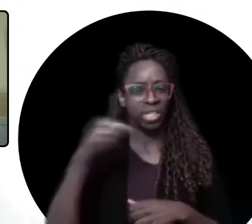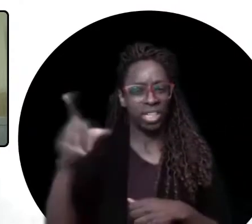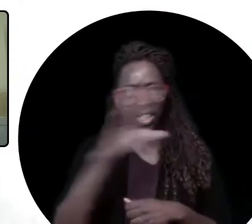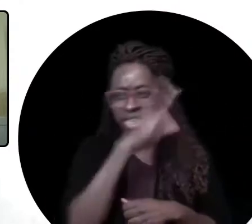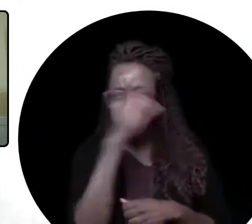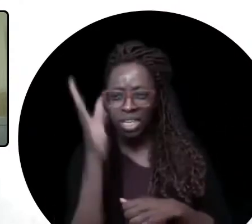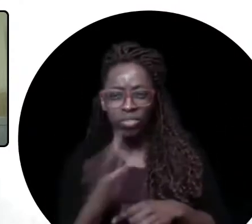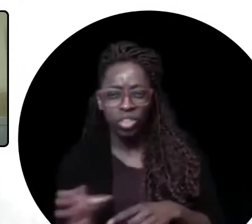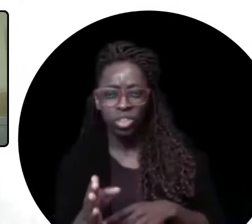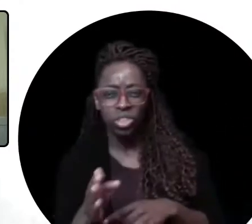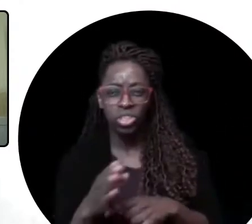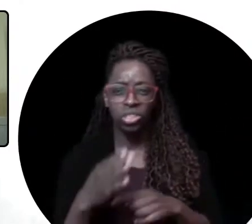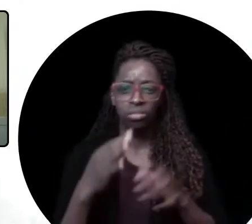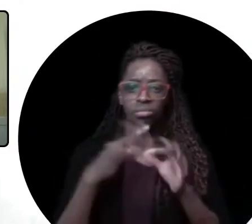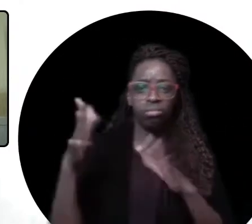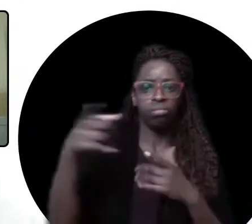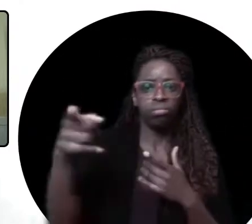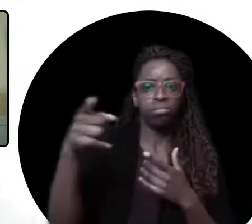and